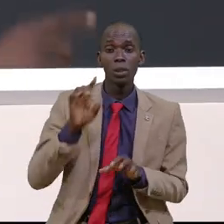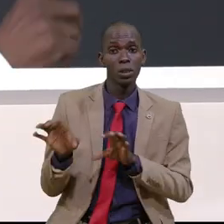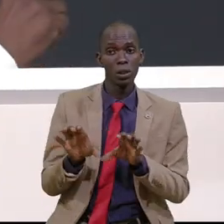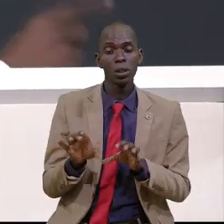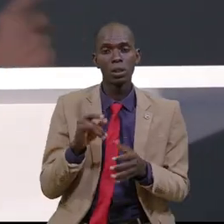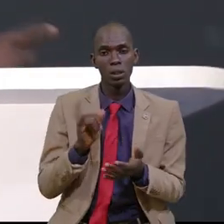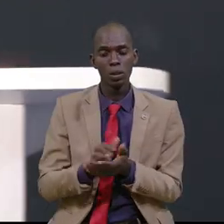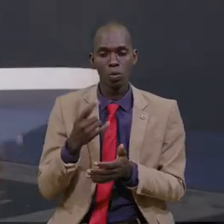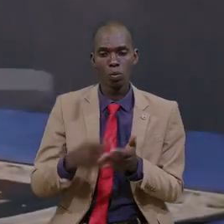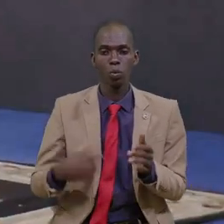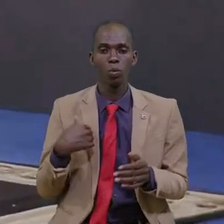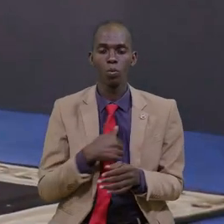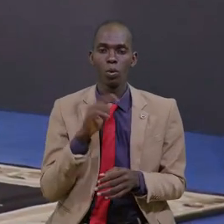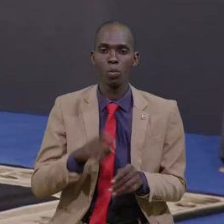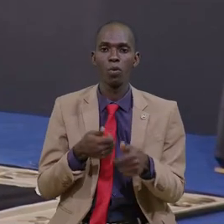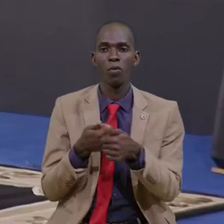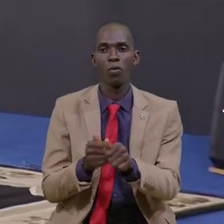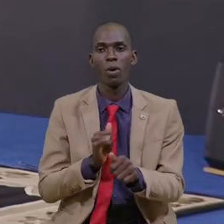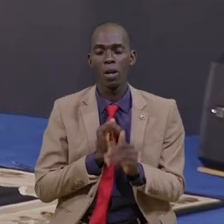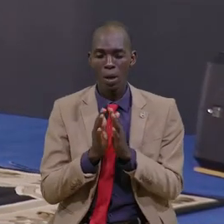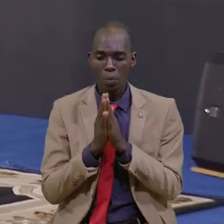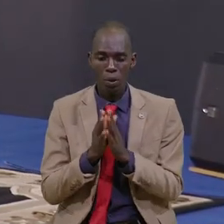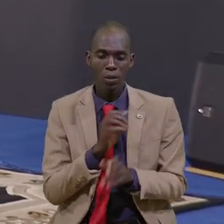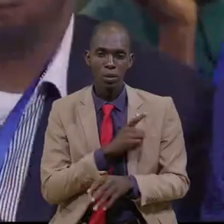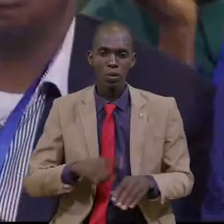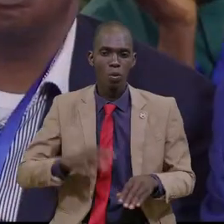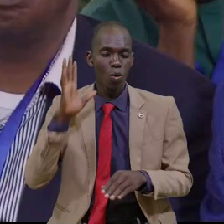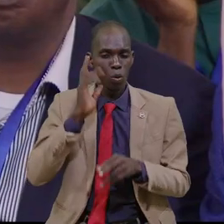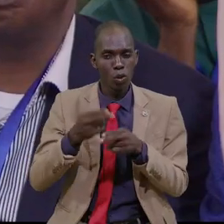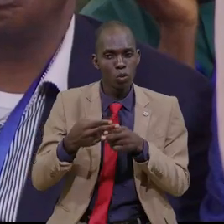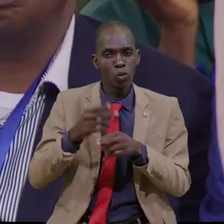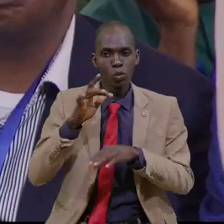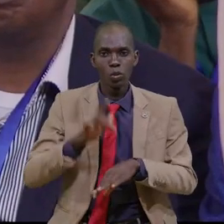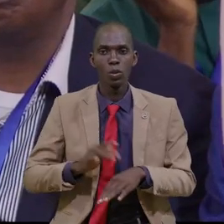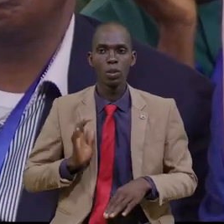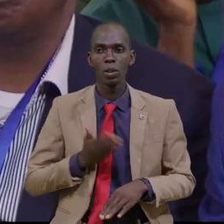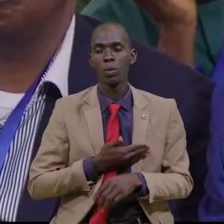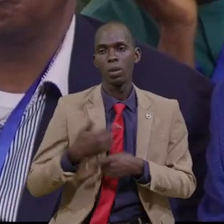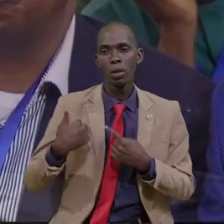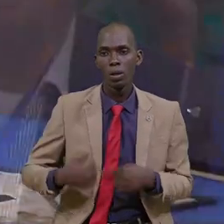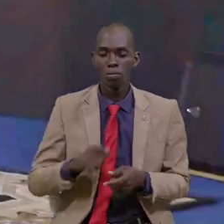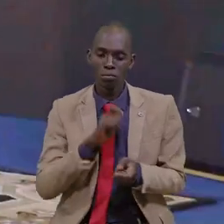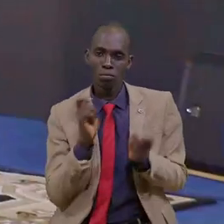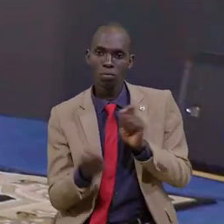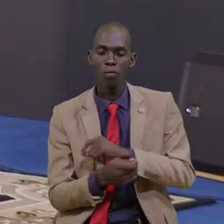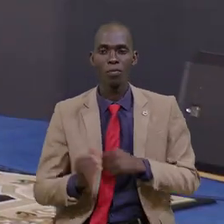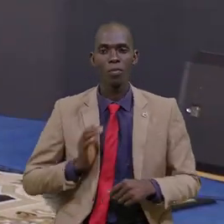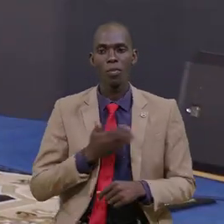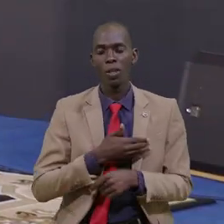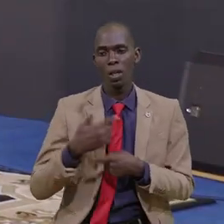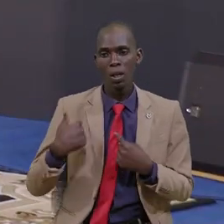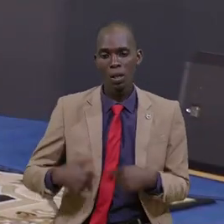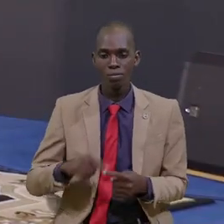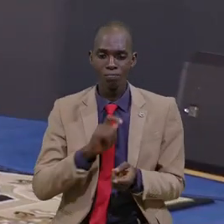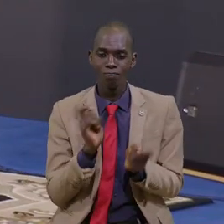follow. I pray the Lord will so touch our hearts, he'll so turn our hearts, he'll so transform our hearts,